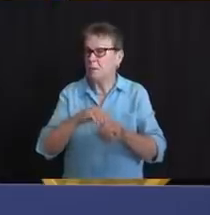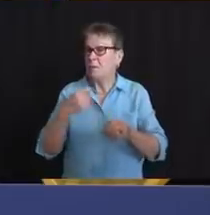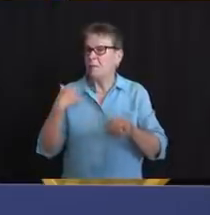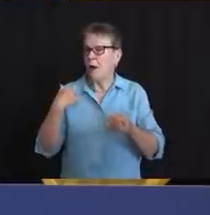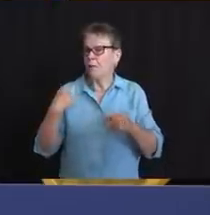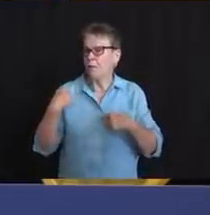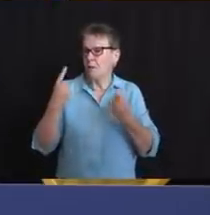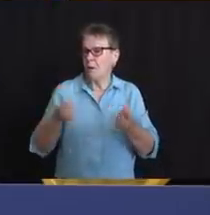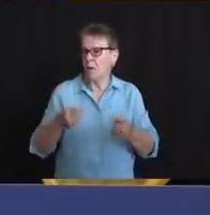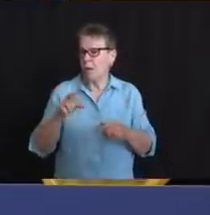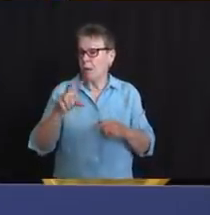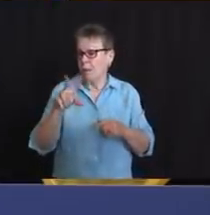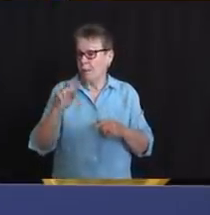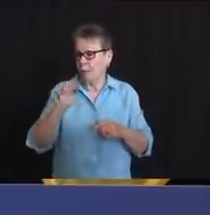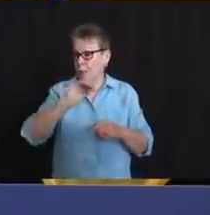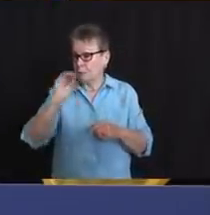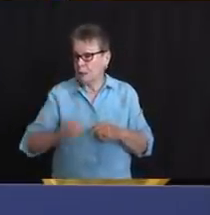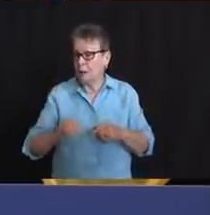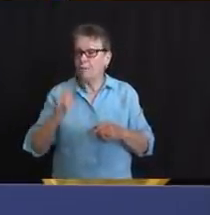June 4th.